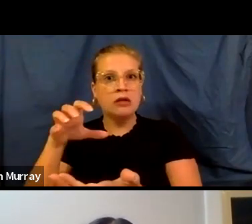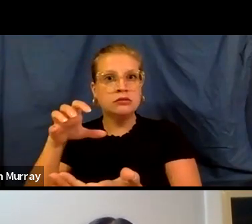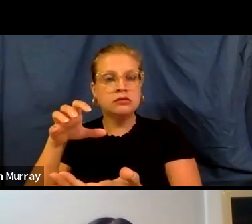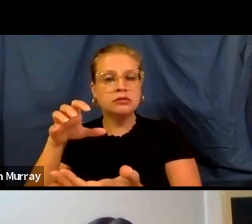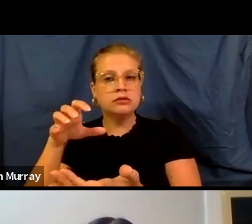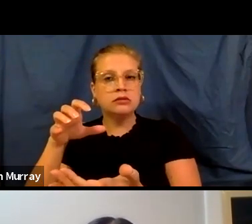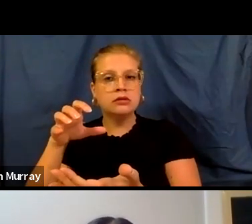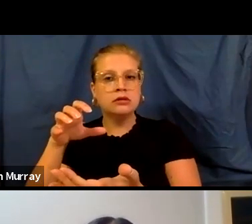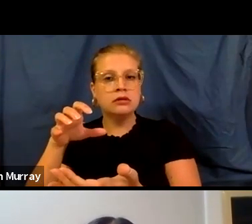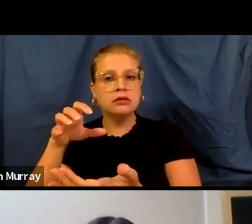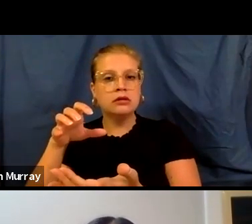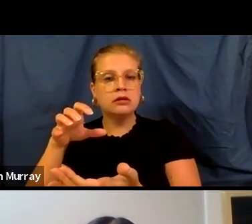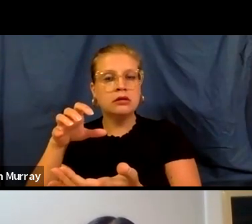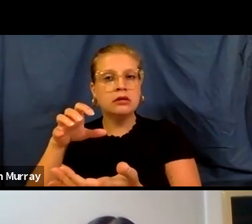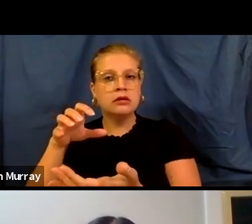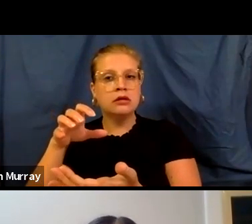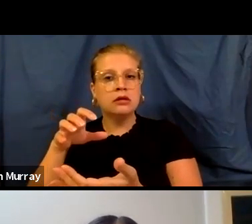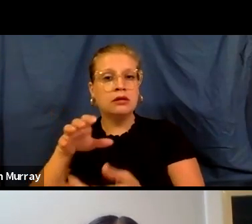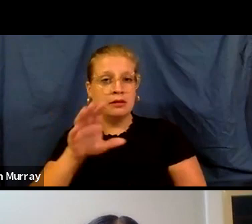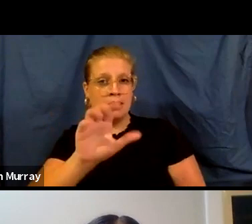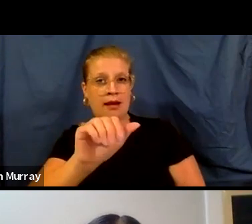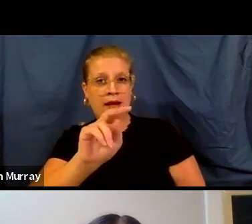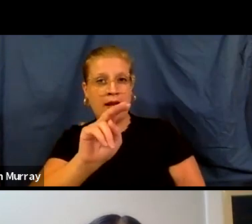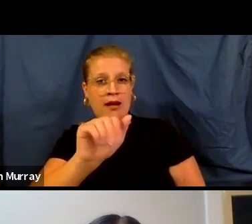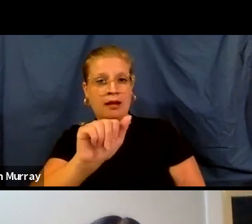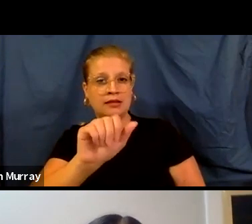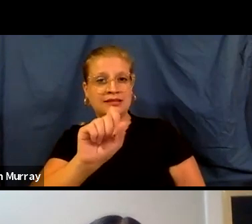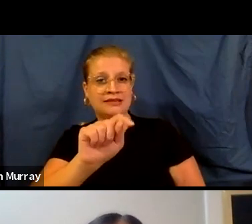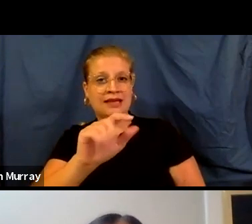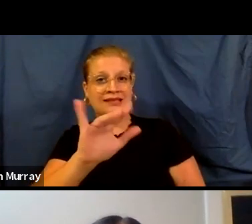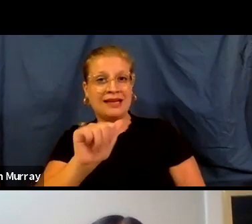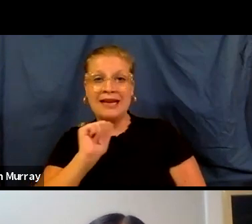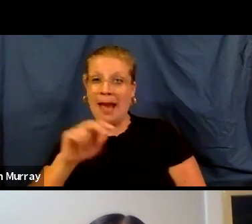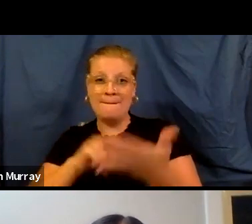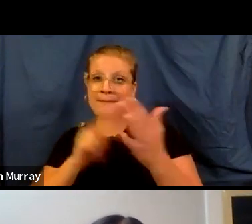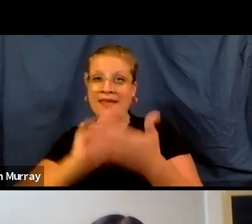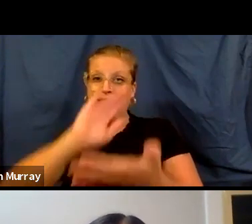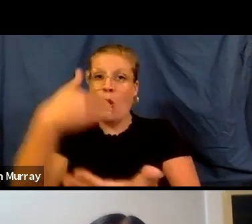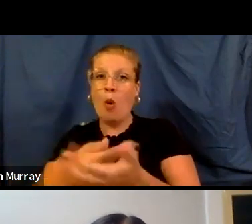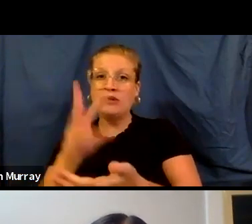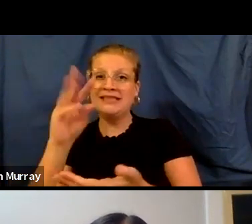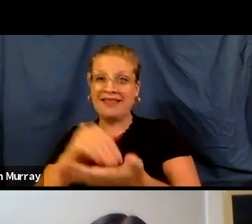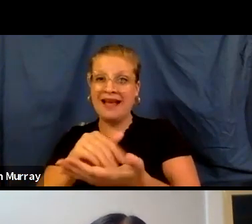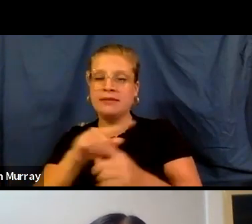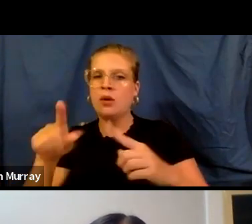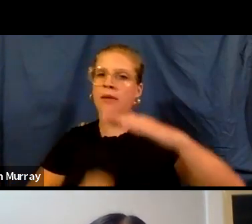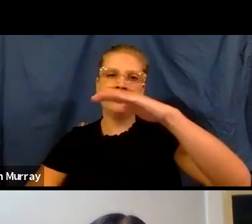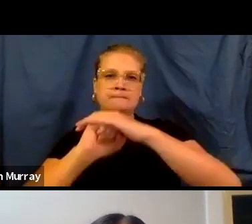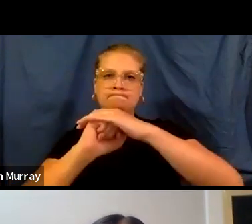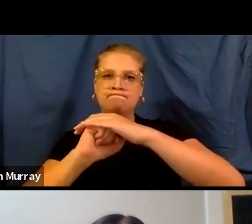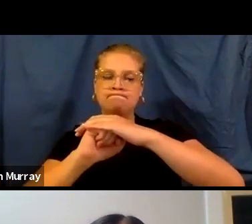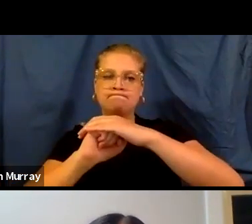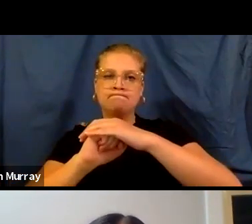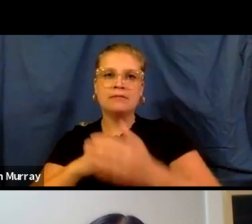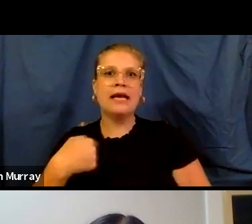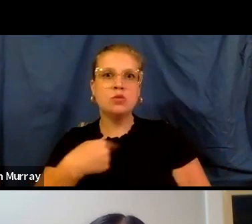So Anastasia, it doesn't mean you're going to get the whole 6,000, but that's what it's going to be capped at as we